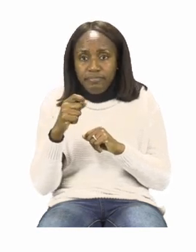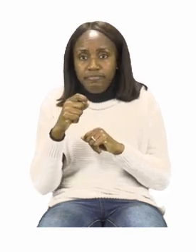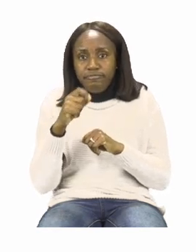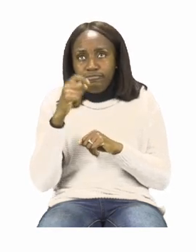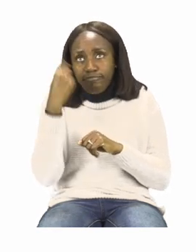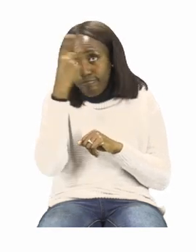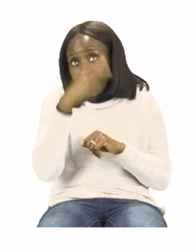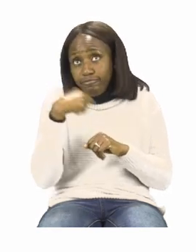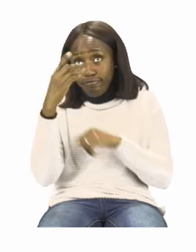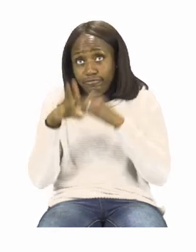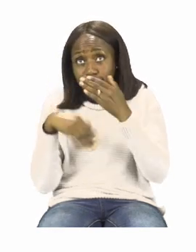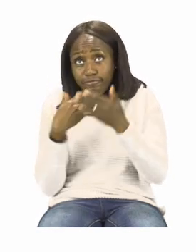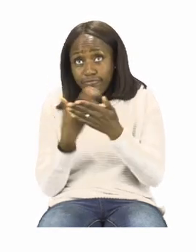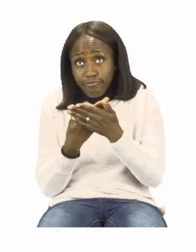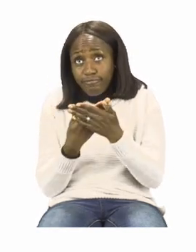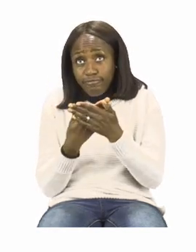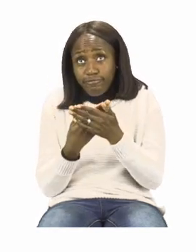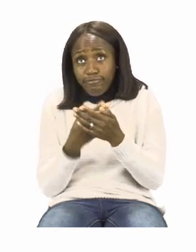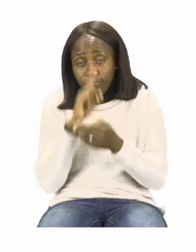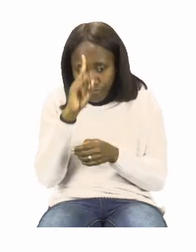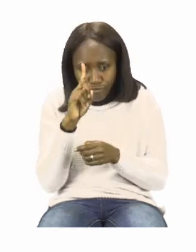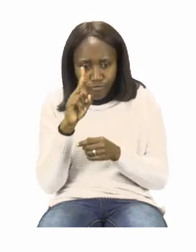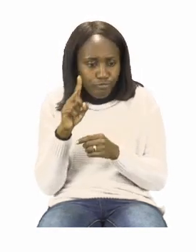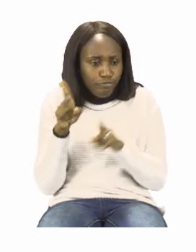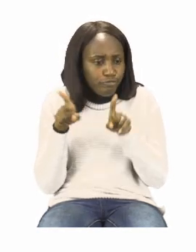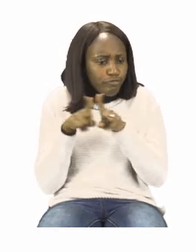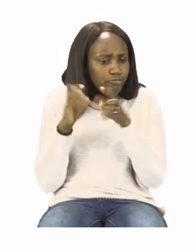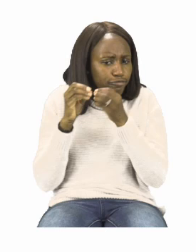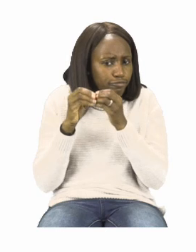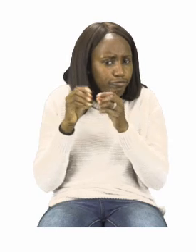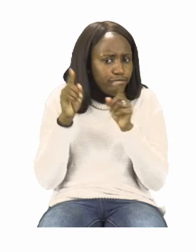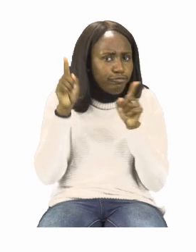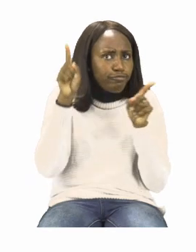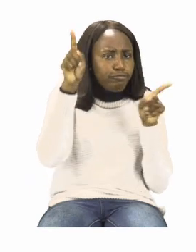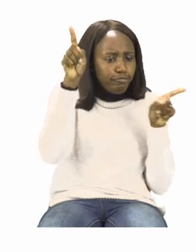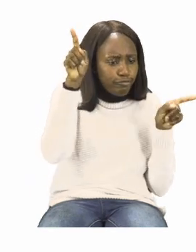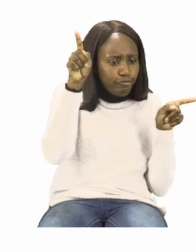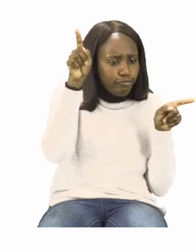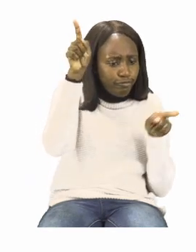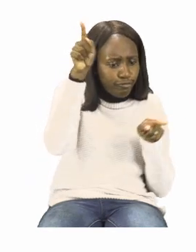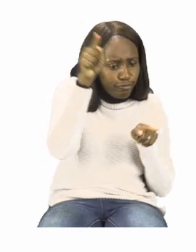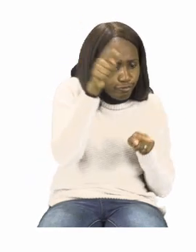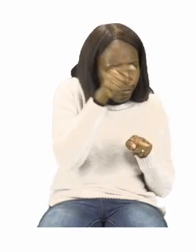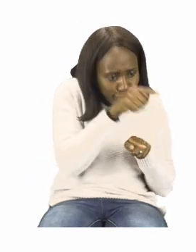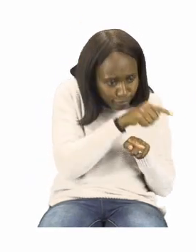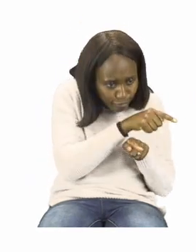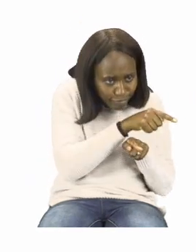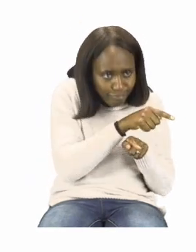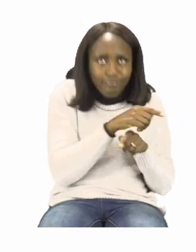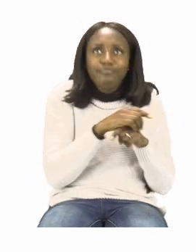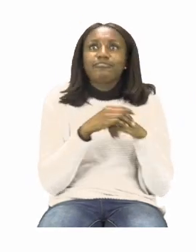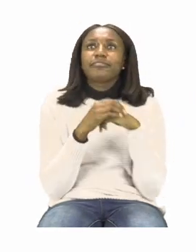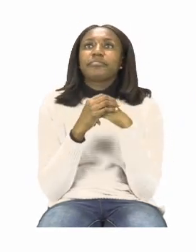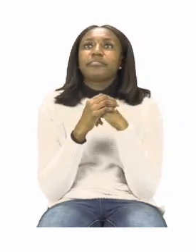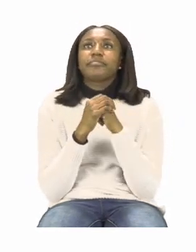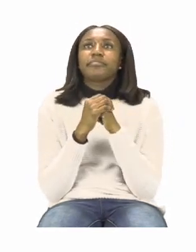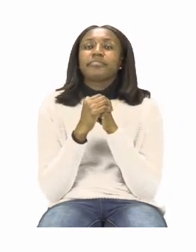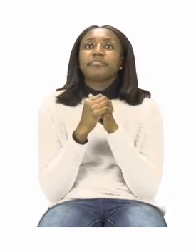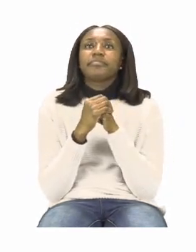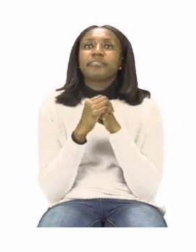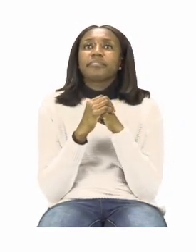a line from the face to the number 1.